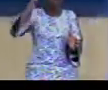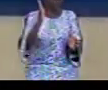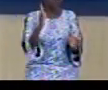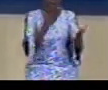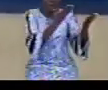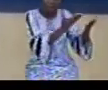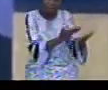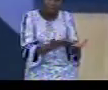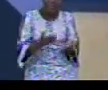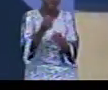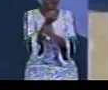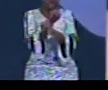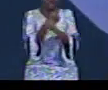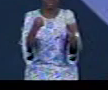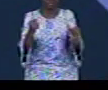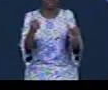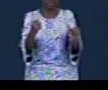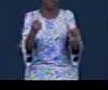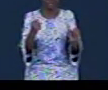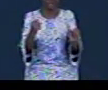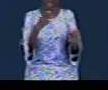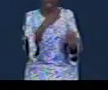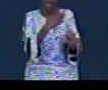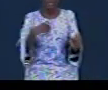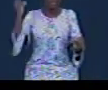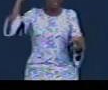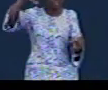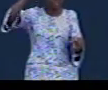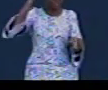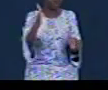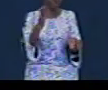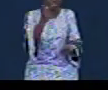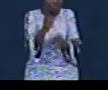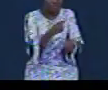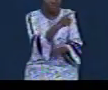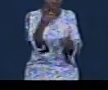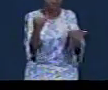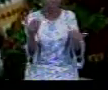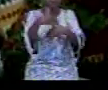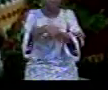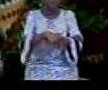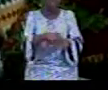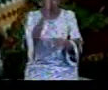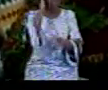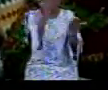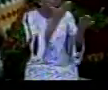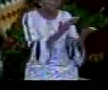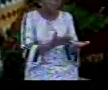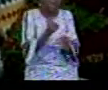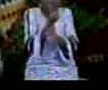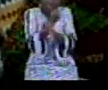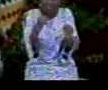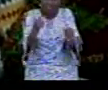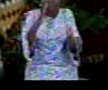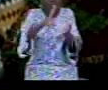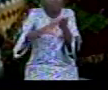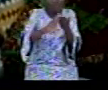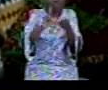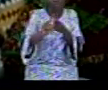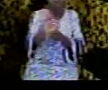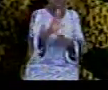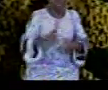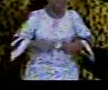And the grace of God visiting you tonight is going to bring salvation to your life. Forgiveness to your